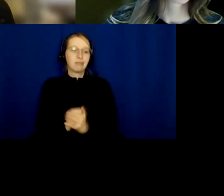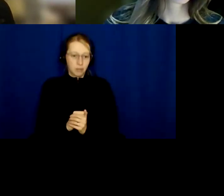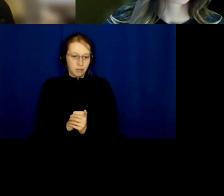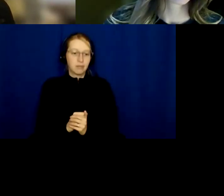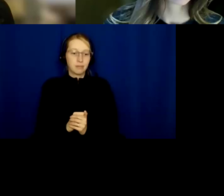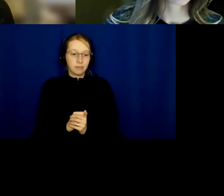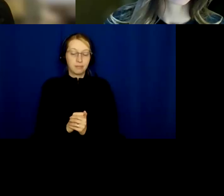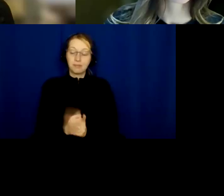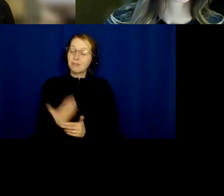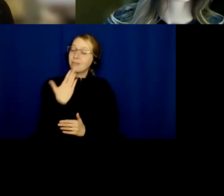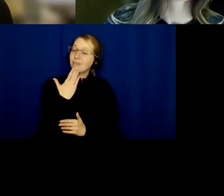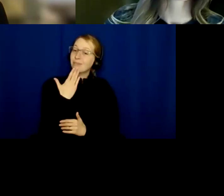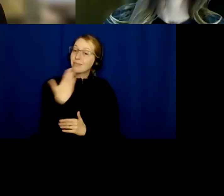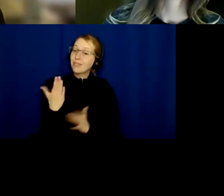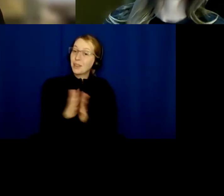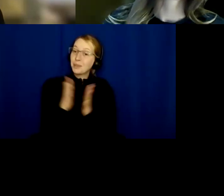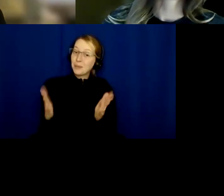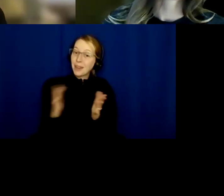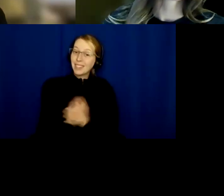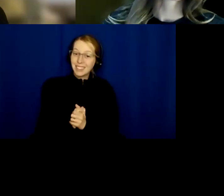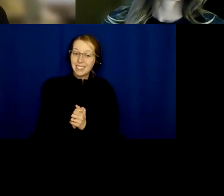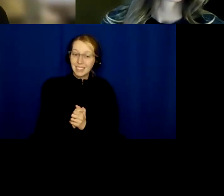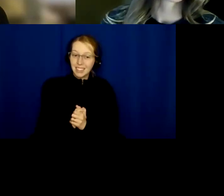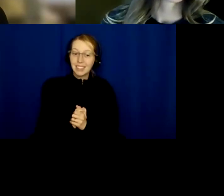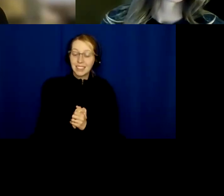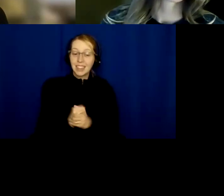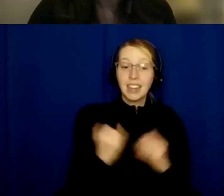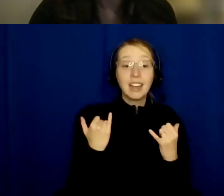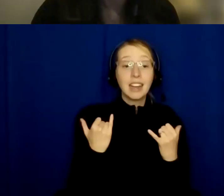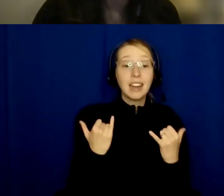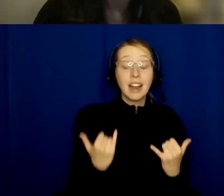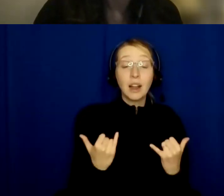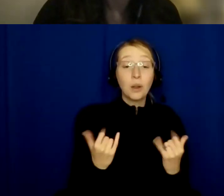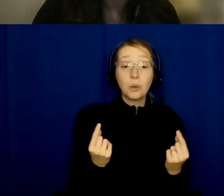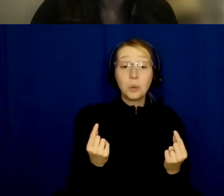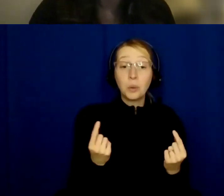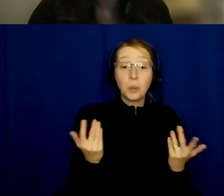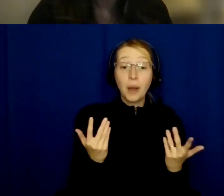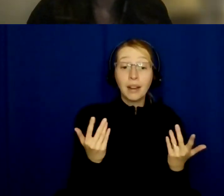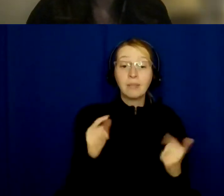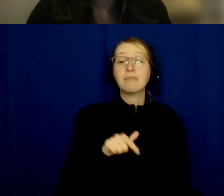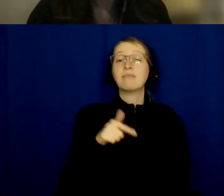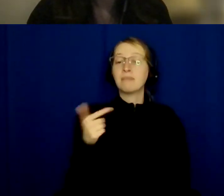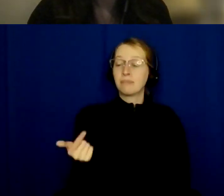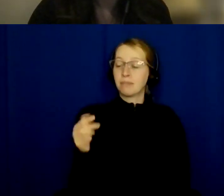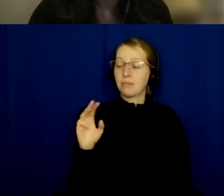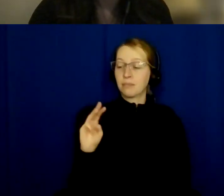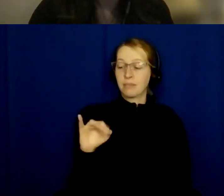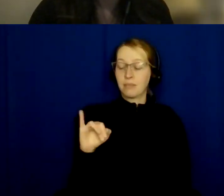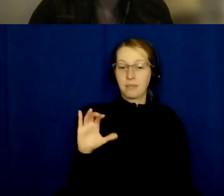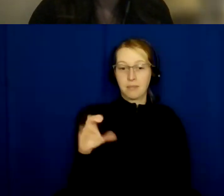Okay, so thank you so much, Brenda. I think Sure. what we will do now is go to Michael Currie, who is